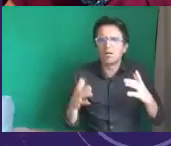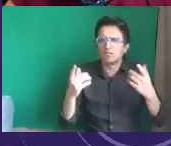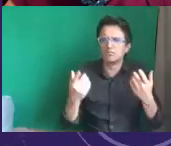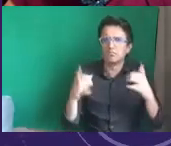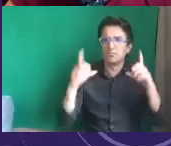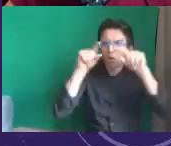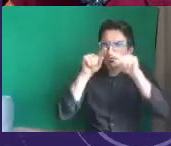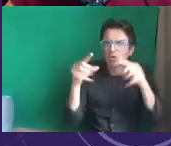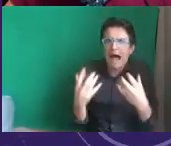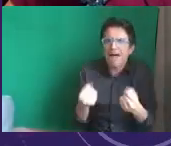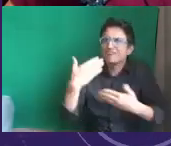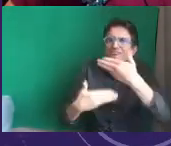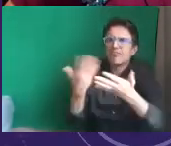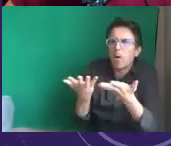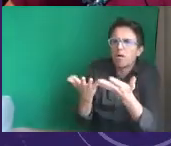standing with Governor Baker.